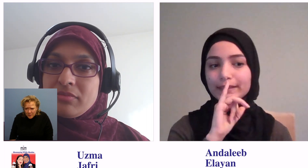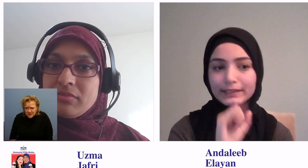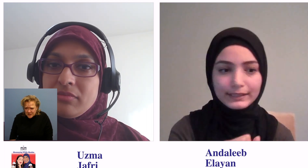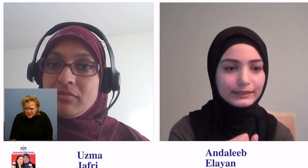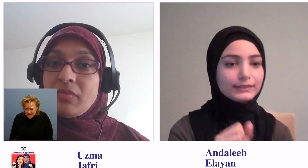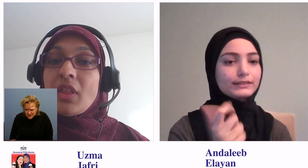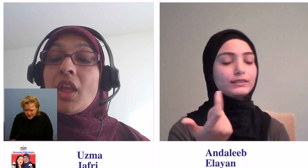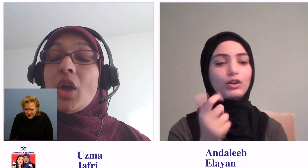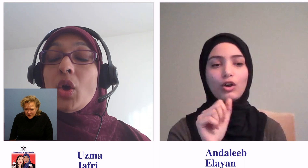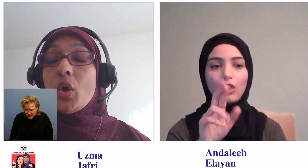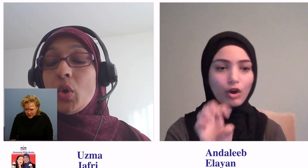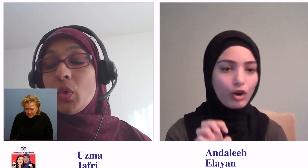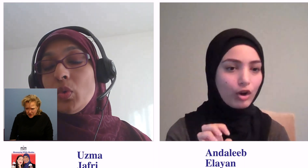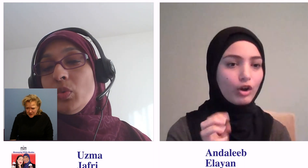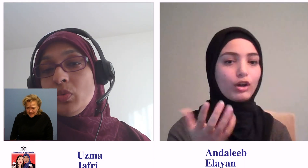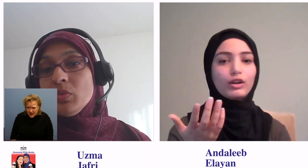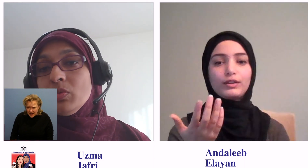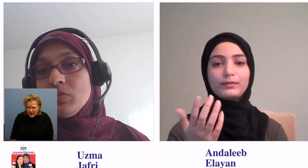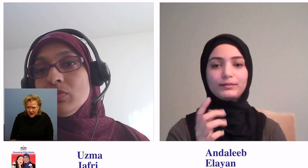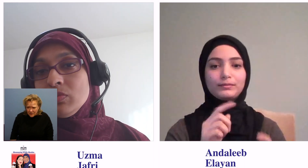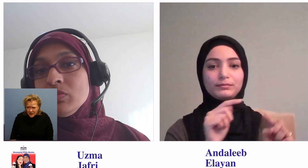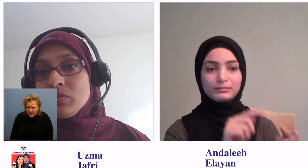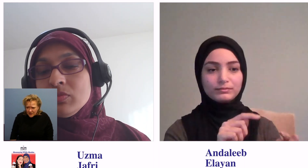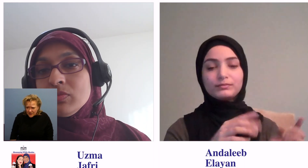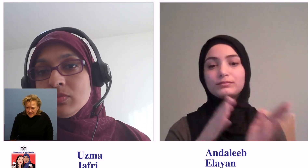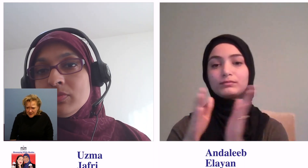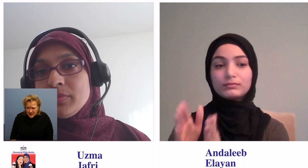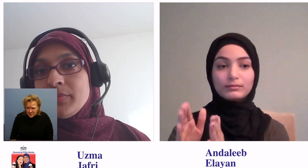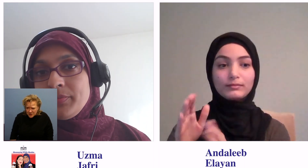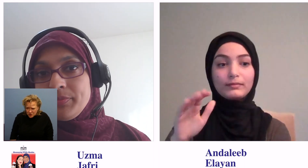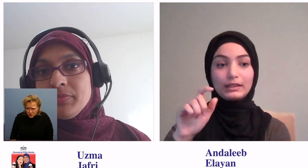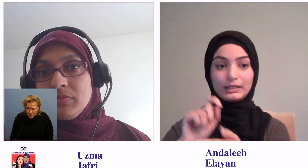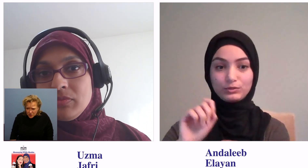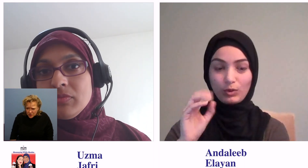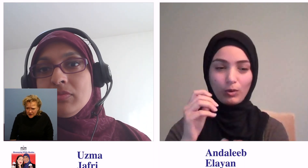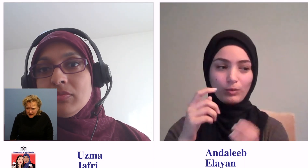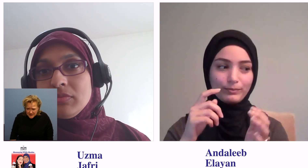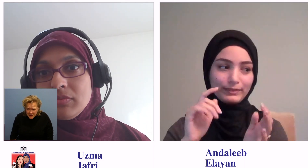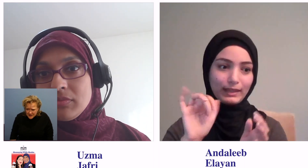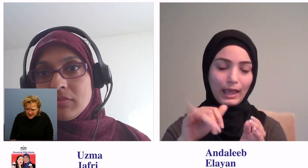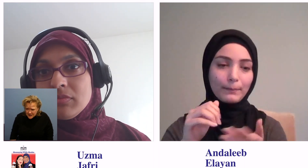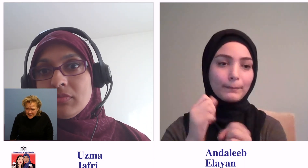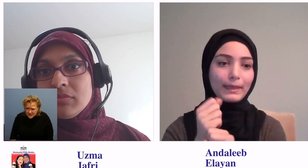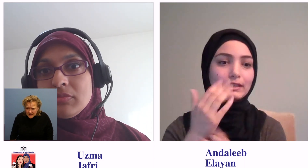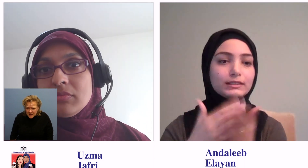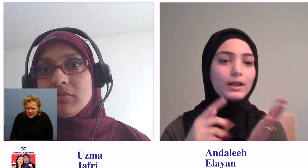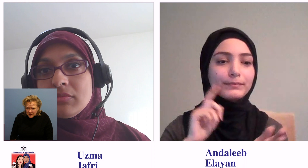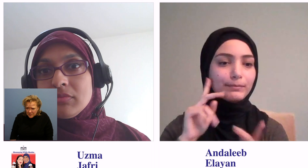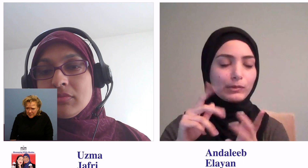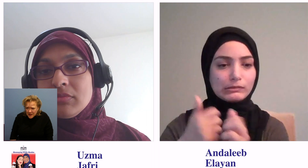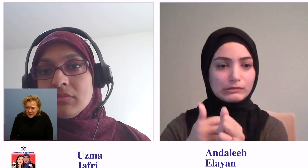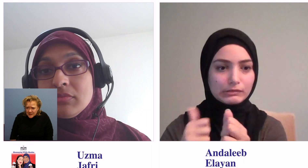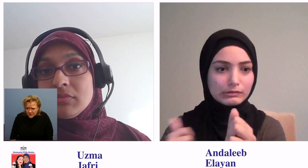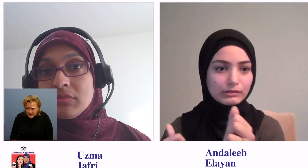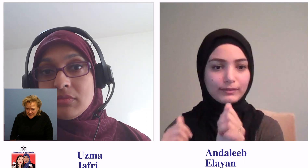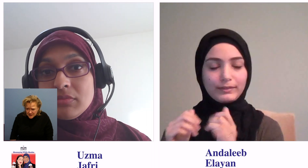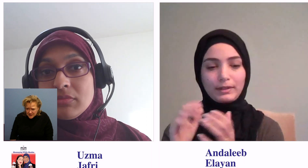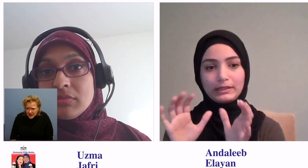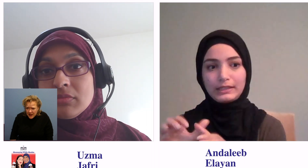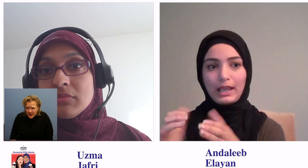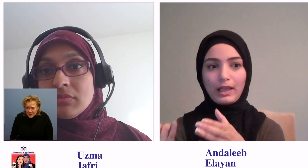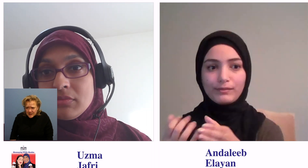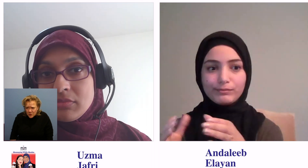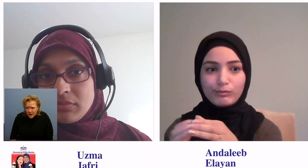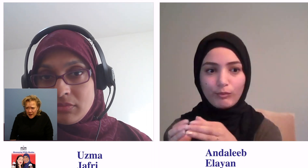its own grammar. a specific language. It does not have the same structure in its sentences and many differences.